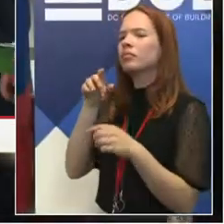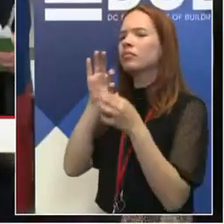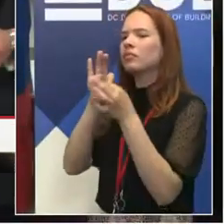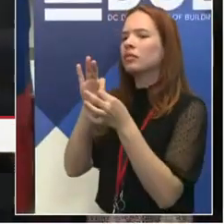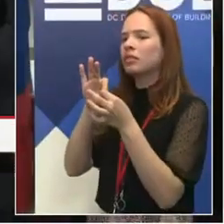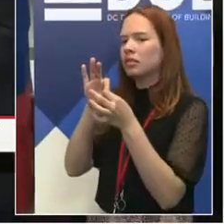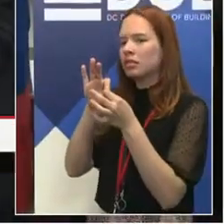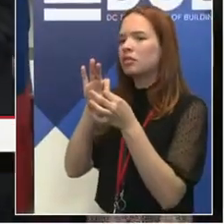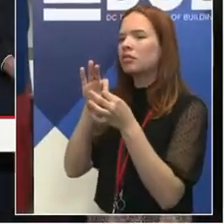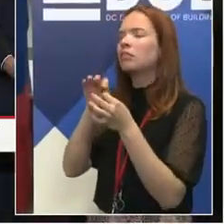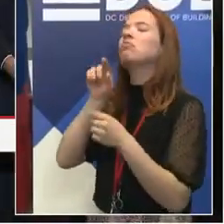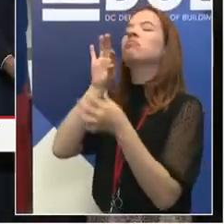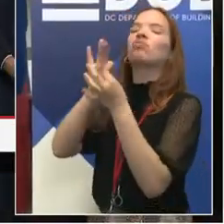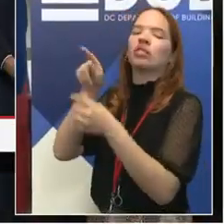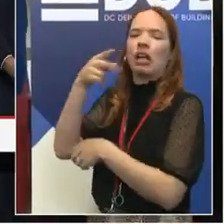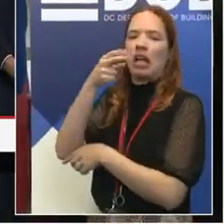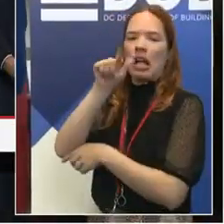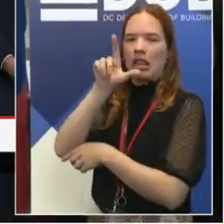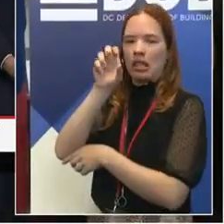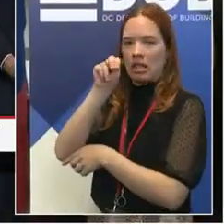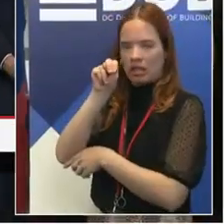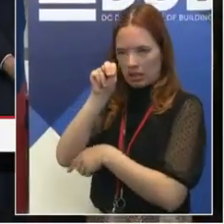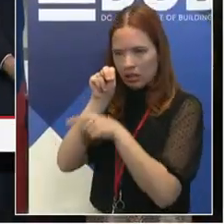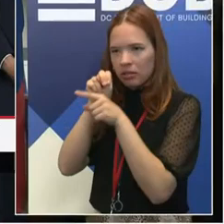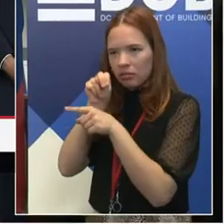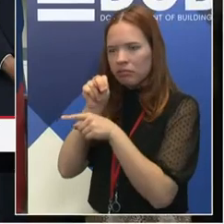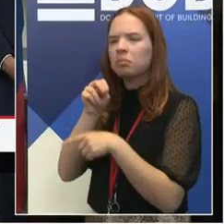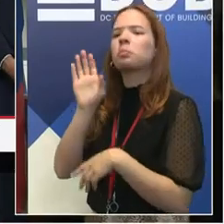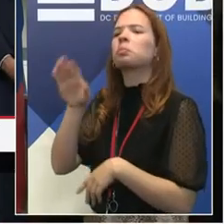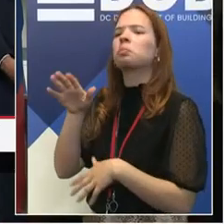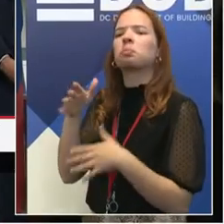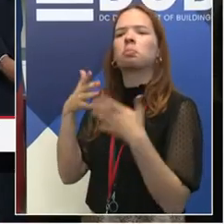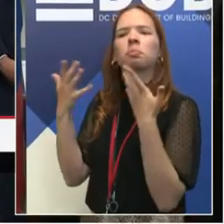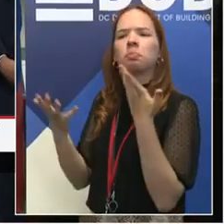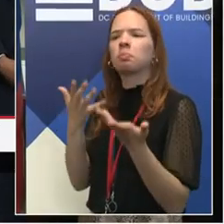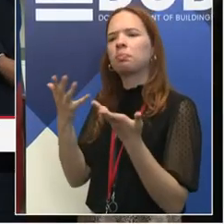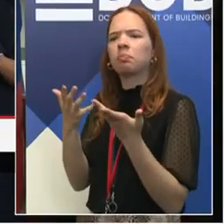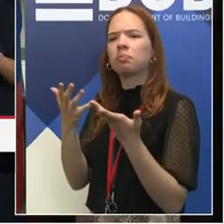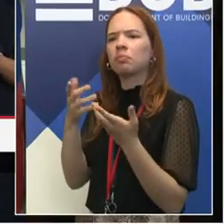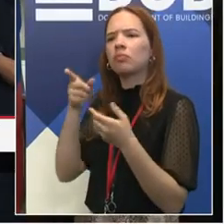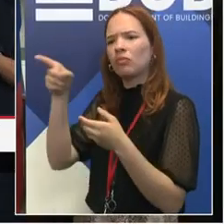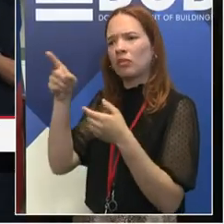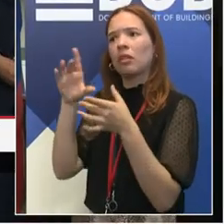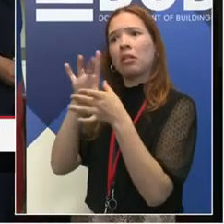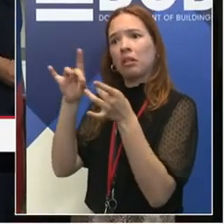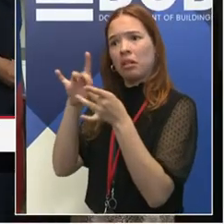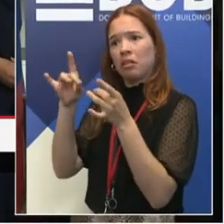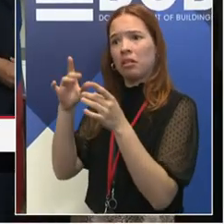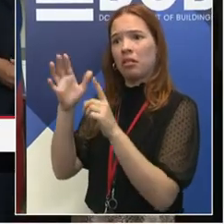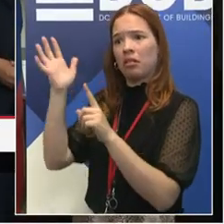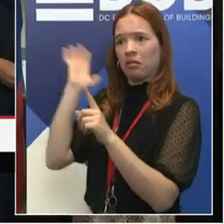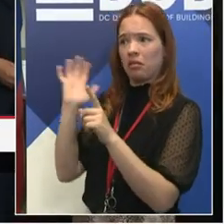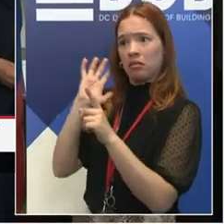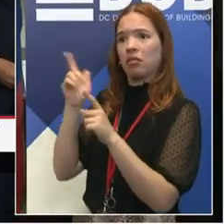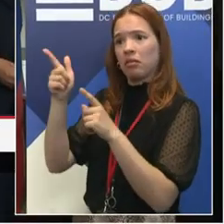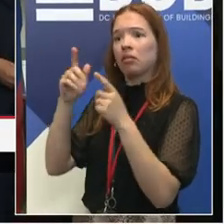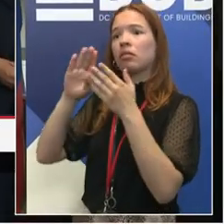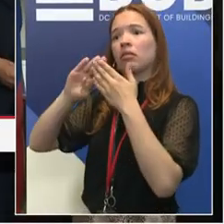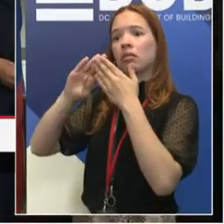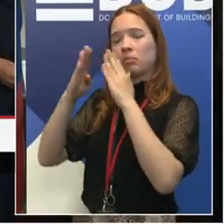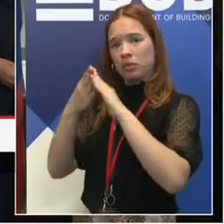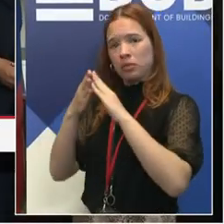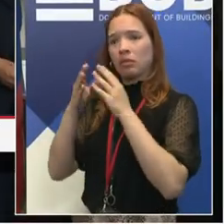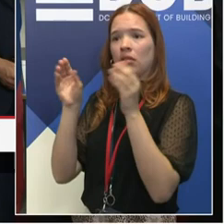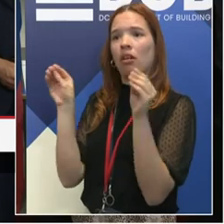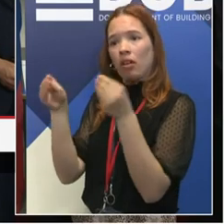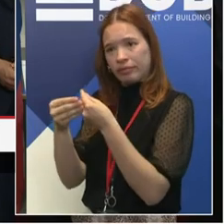fulfilling the mayor's vision on converting some downtown office or commercial buildings to residential buildings. As an architect, any